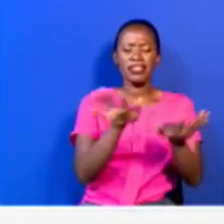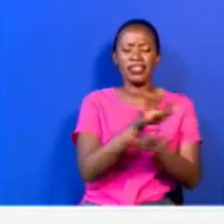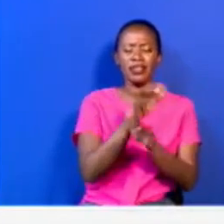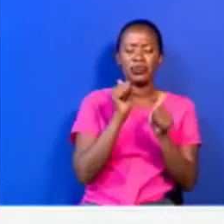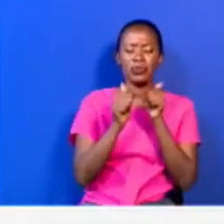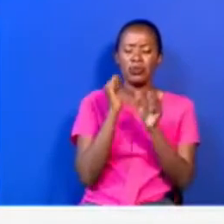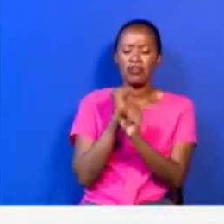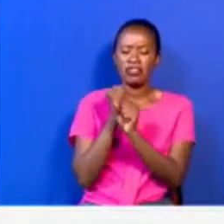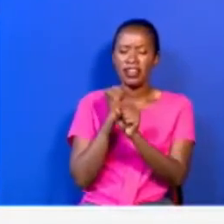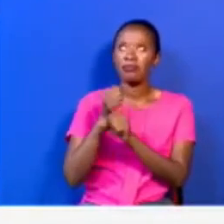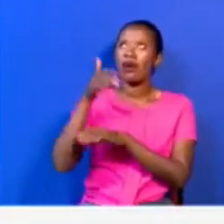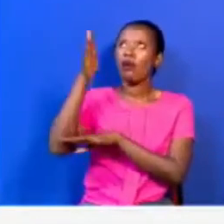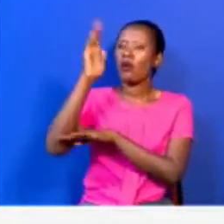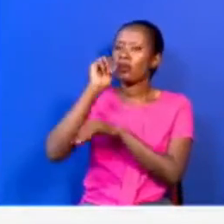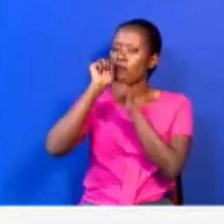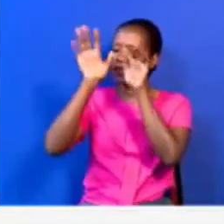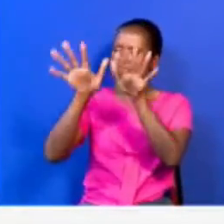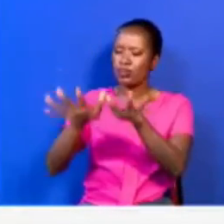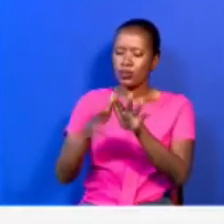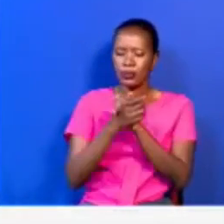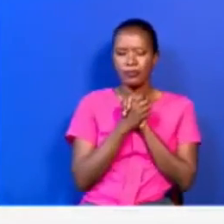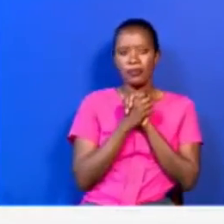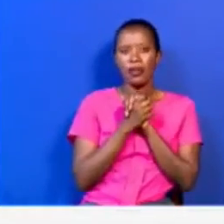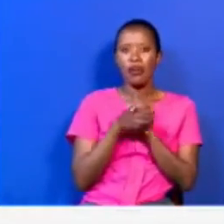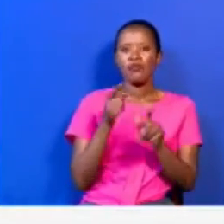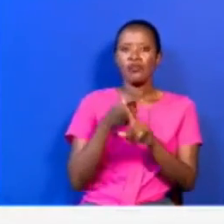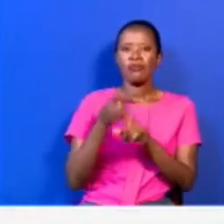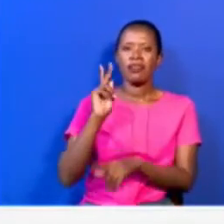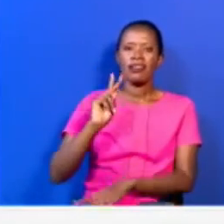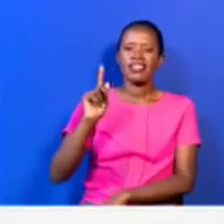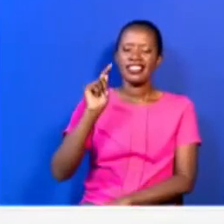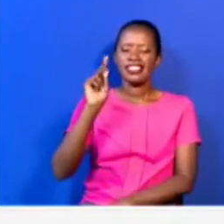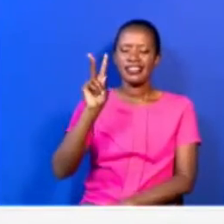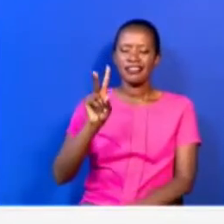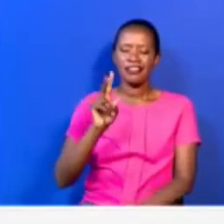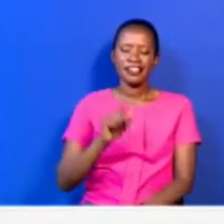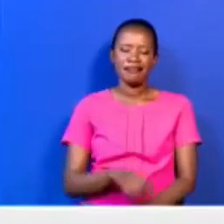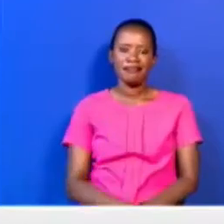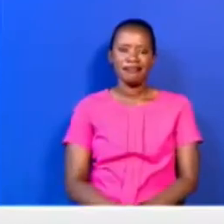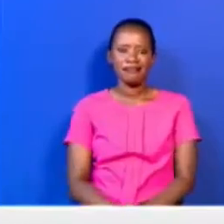umefanya. May God bless you. Nikiripotia Mwale wa Kak, mimi ni Nicholas Kivite.